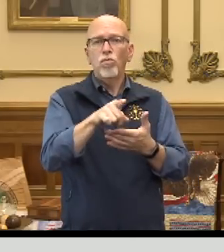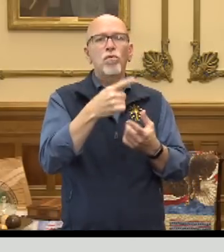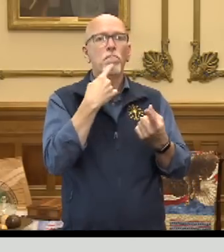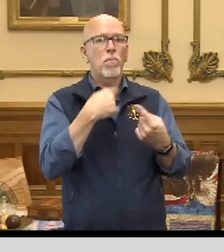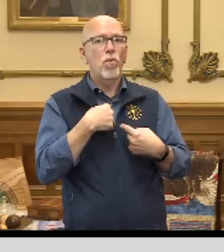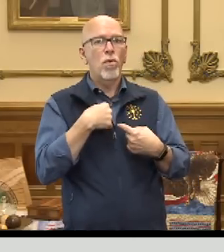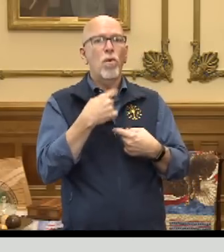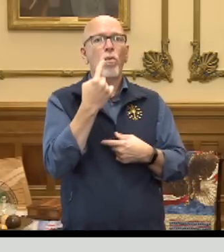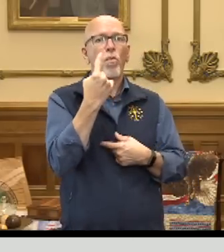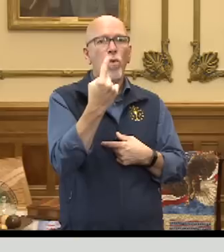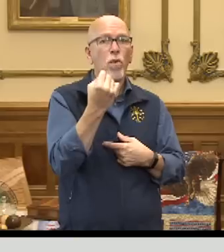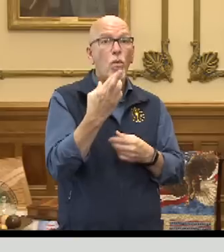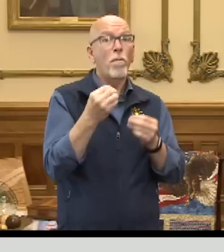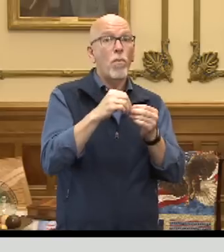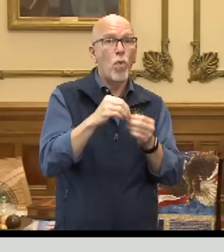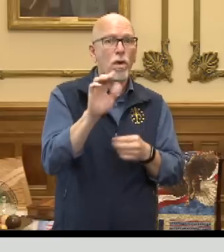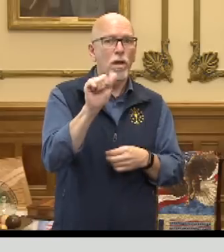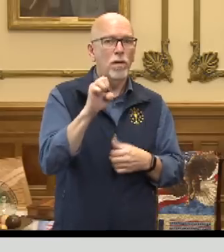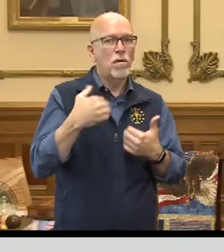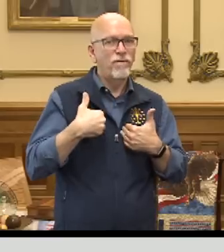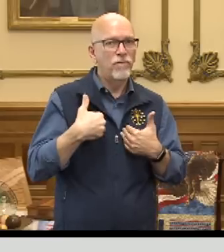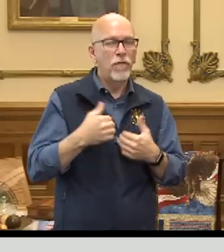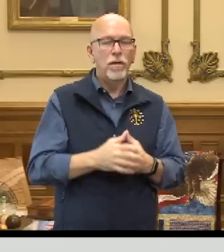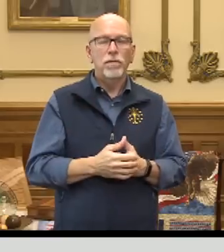reported 1 or more cases,